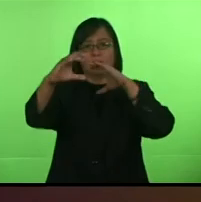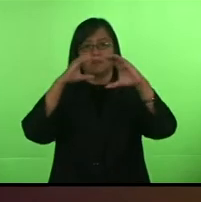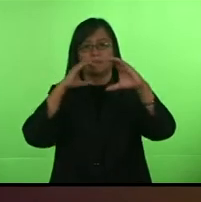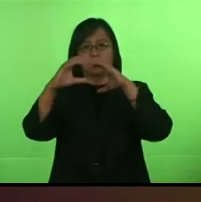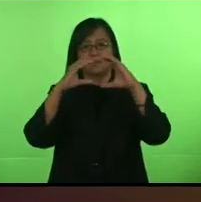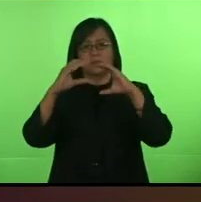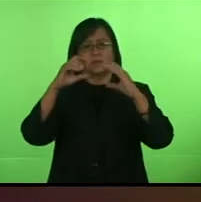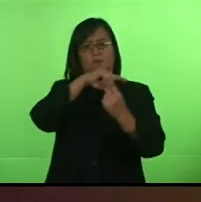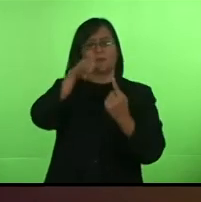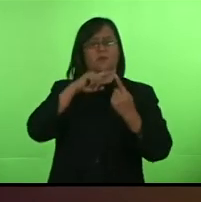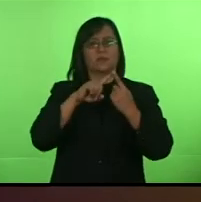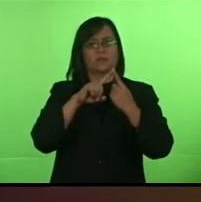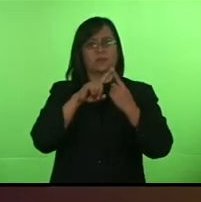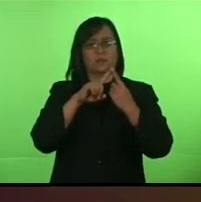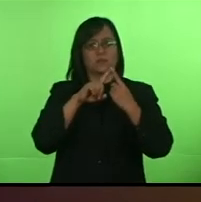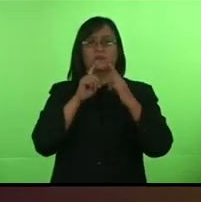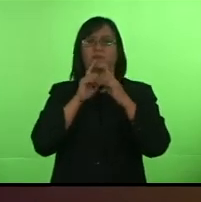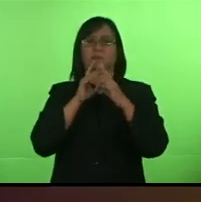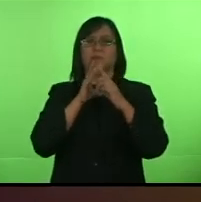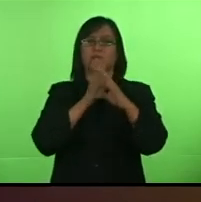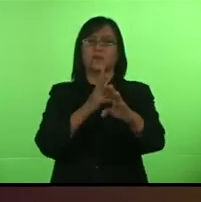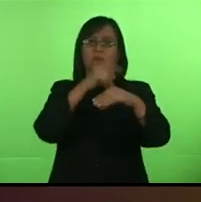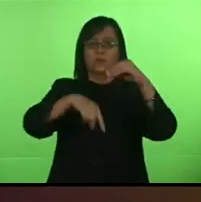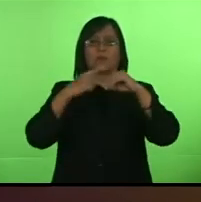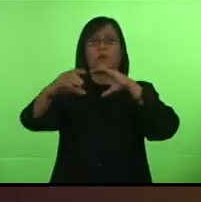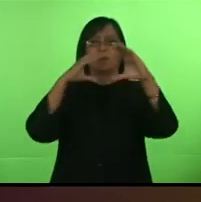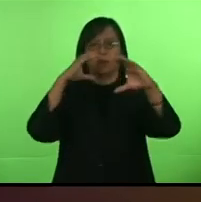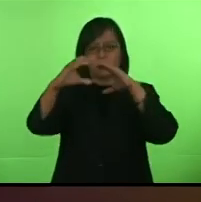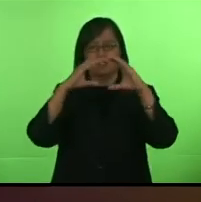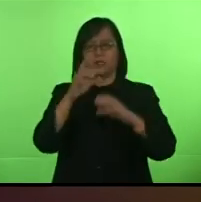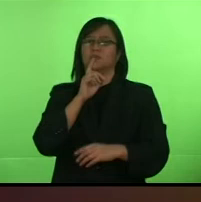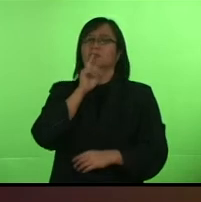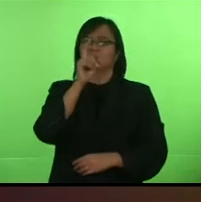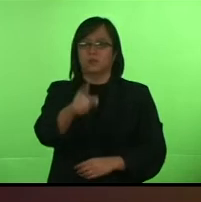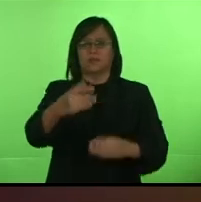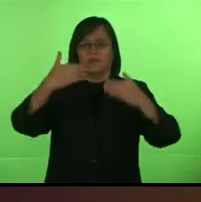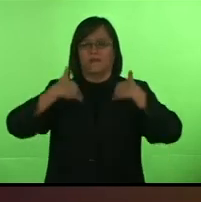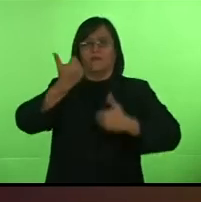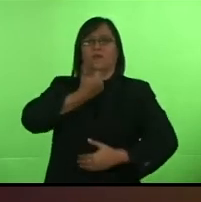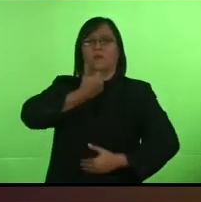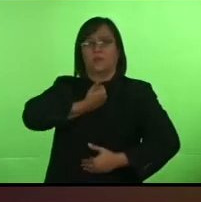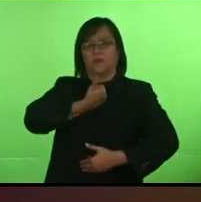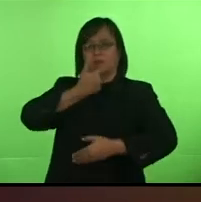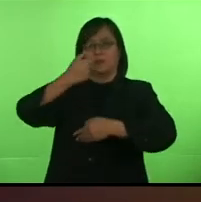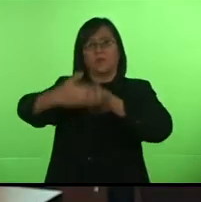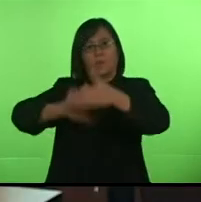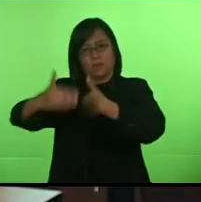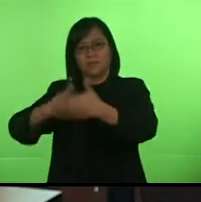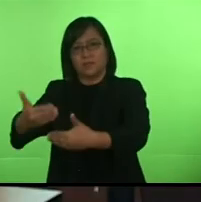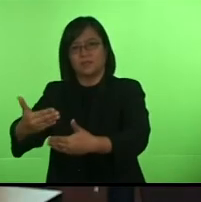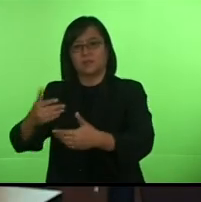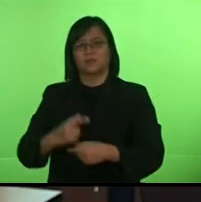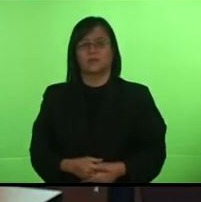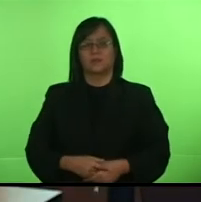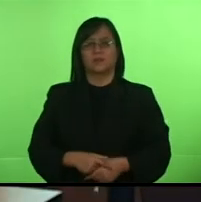So, communication, when you talk about communication, definitely it has its own